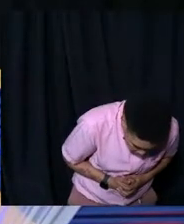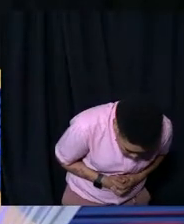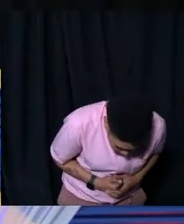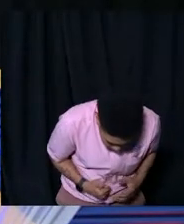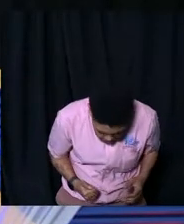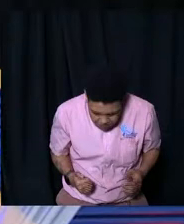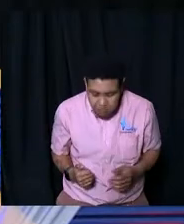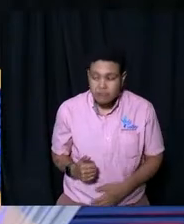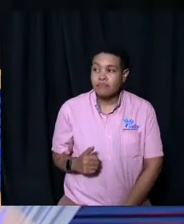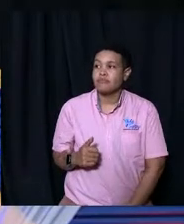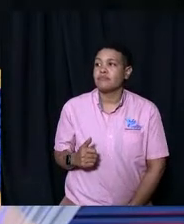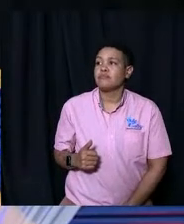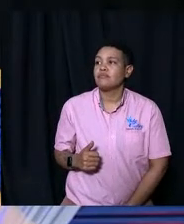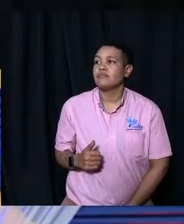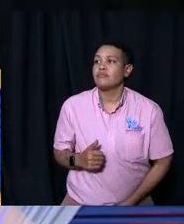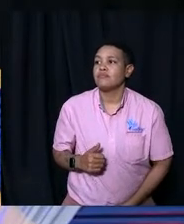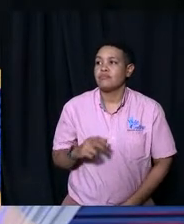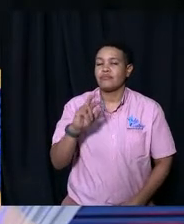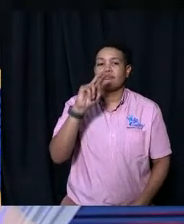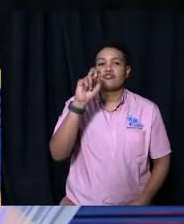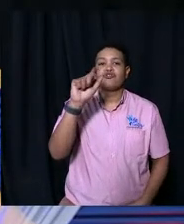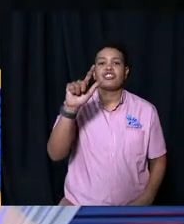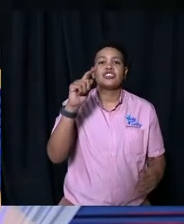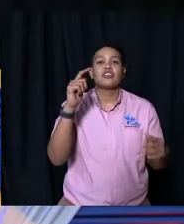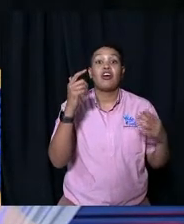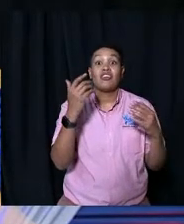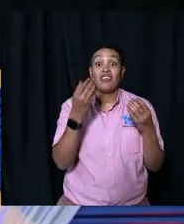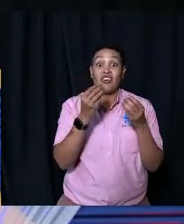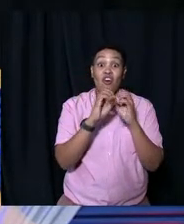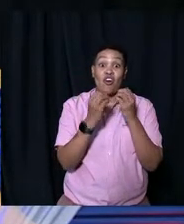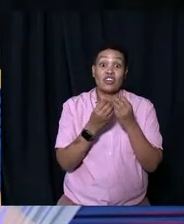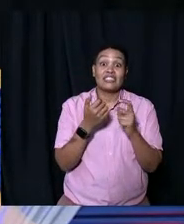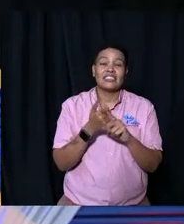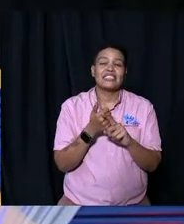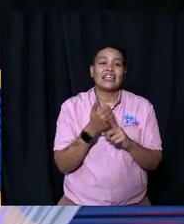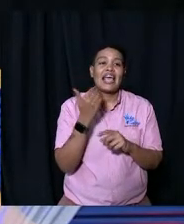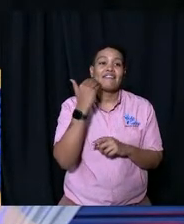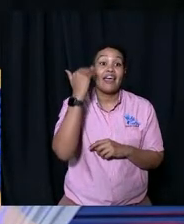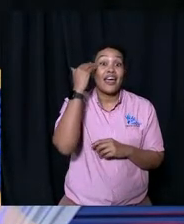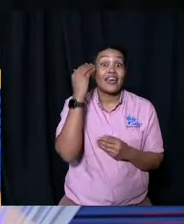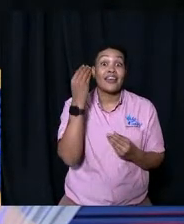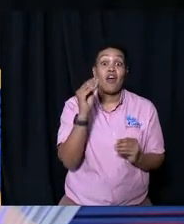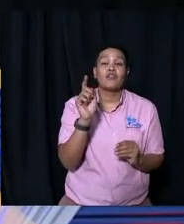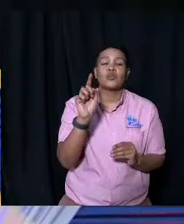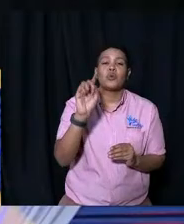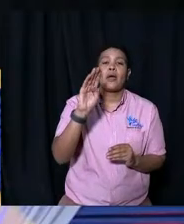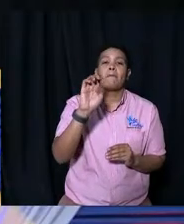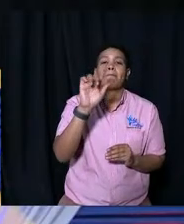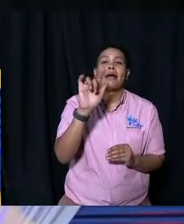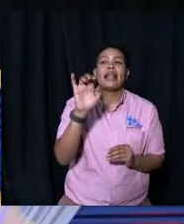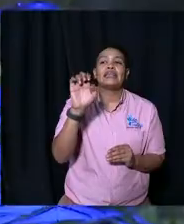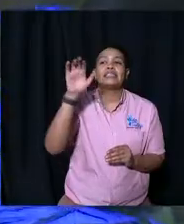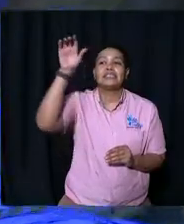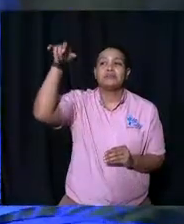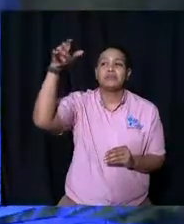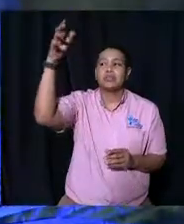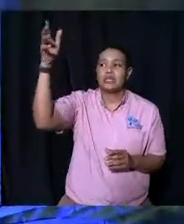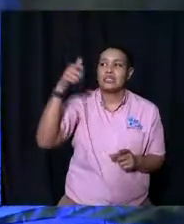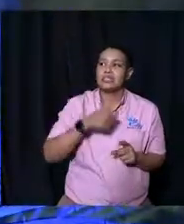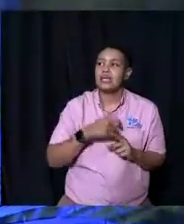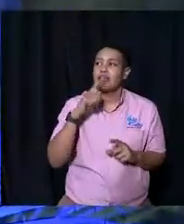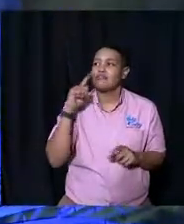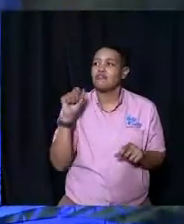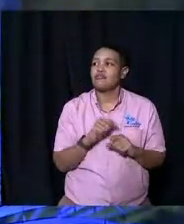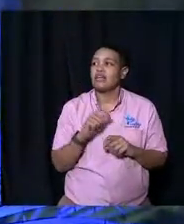headquartered? Belize. Belize, okay. So it's a regional organization that